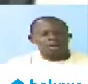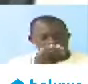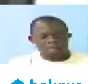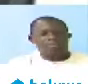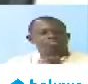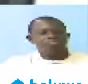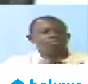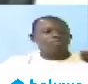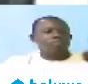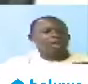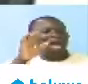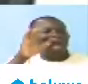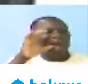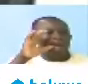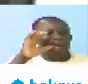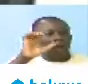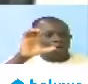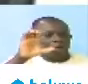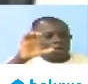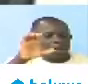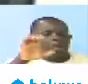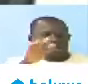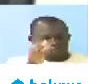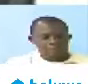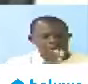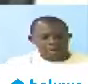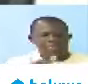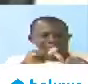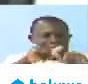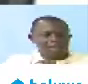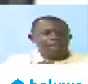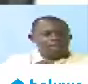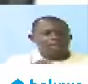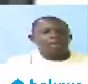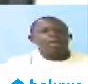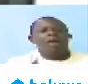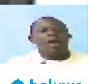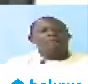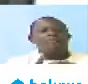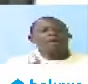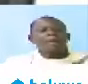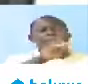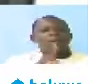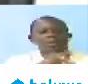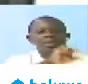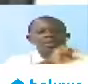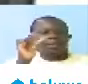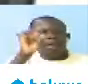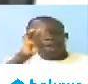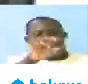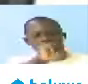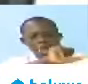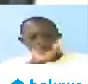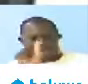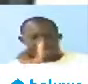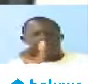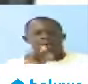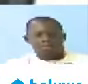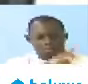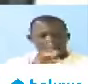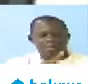We landed at Ivory Coast. Ga buje ma The place is called Ma.